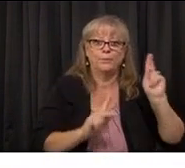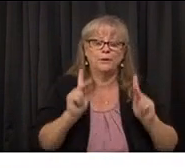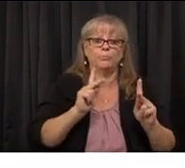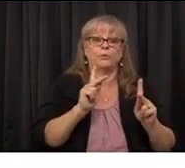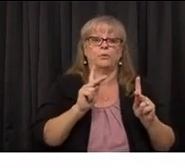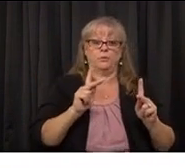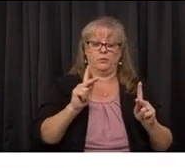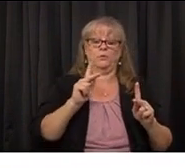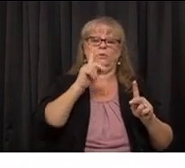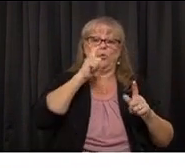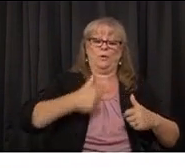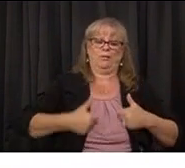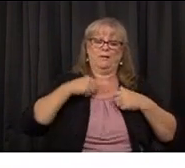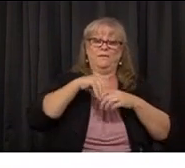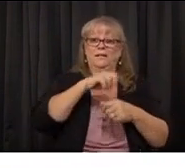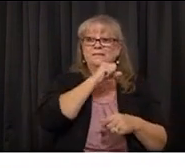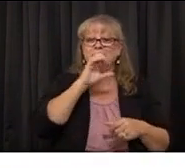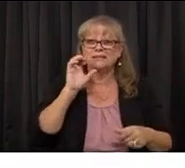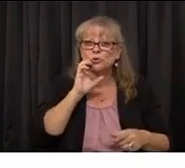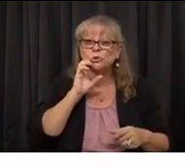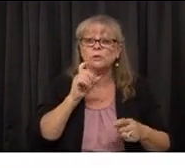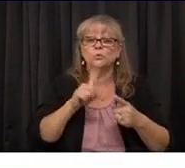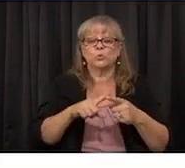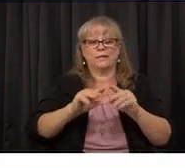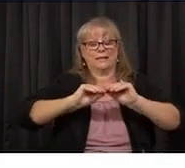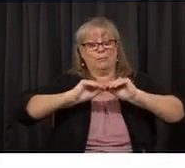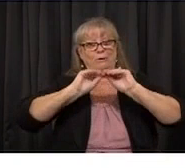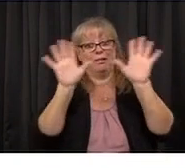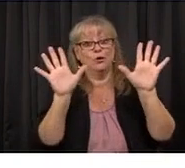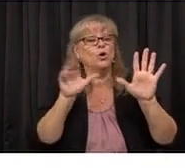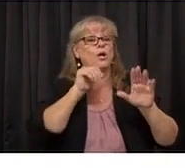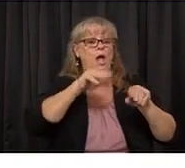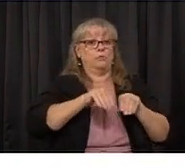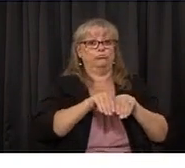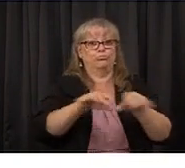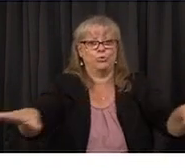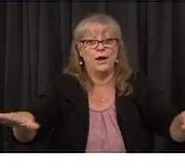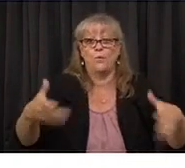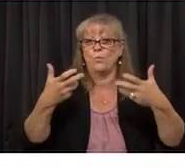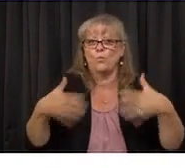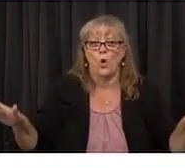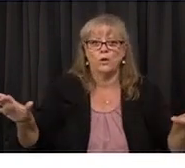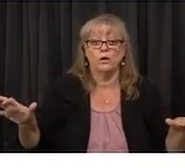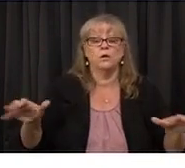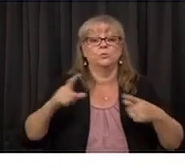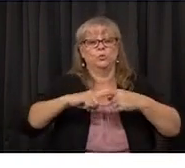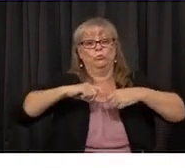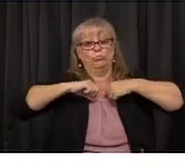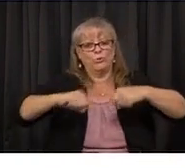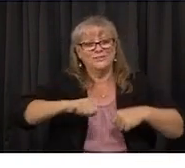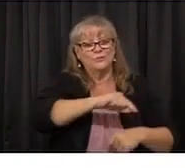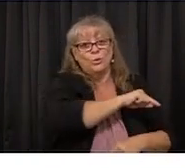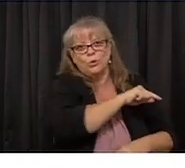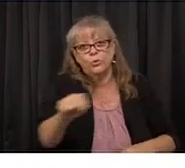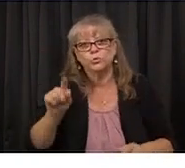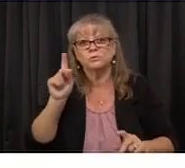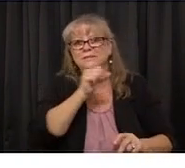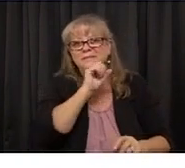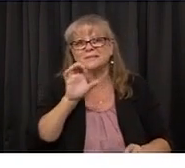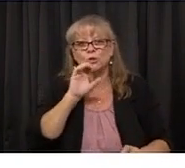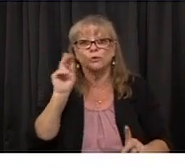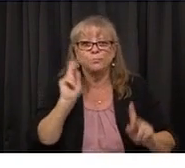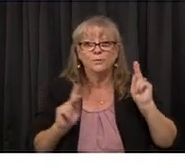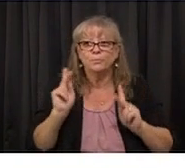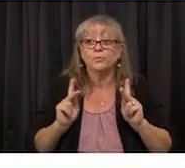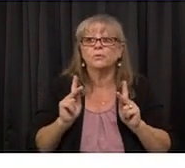rate and that fatality number at the same time as we're allowing more visitation. We have the